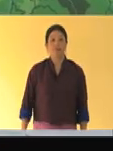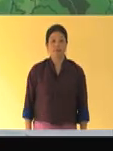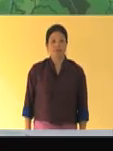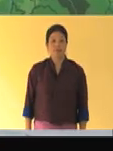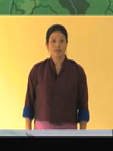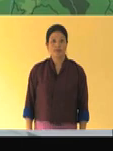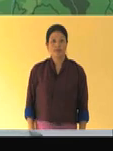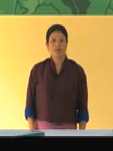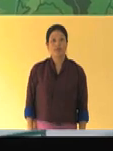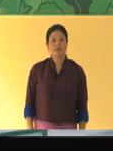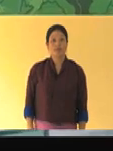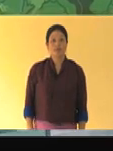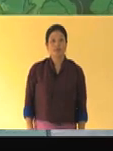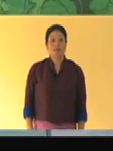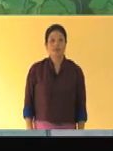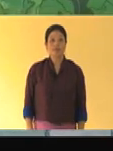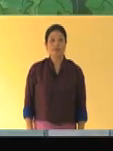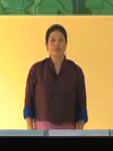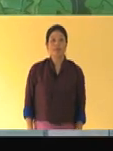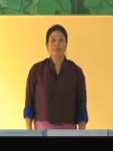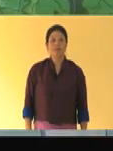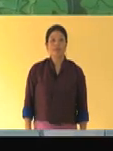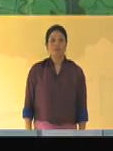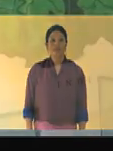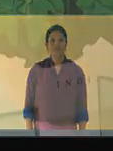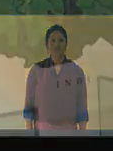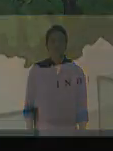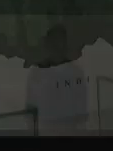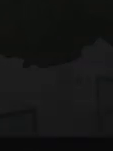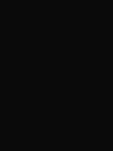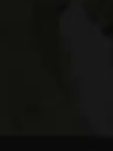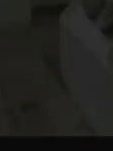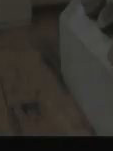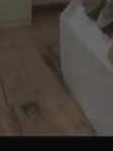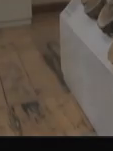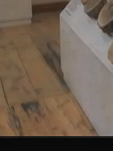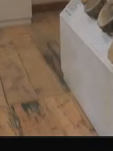have around 4 different zones of forest in the country.